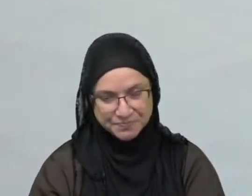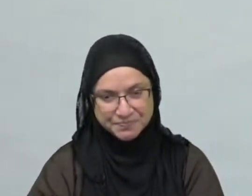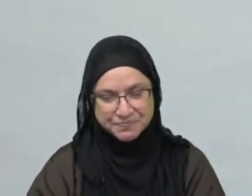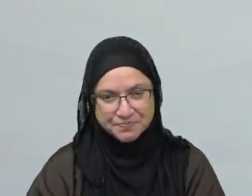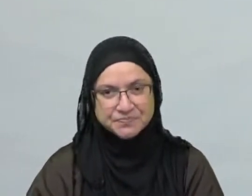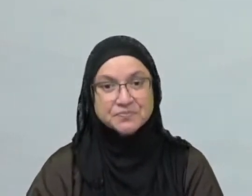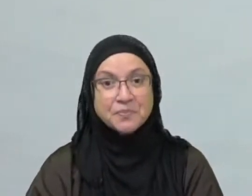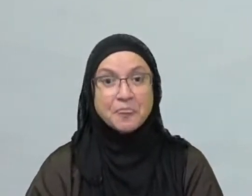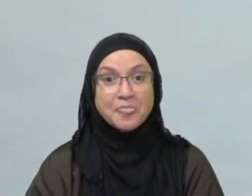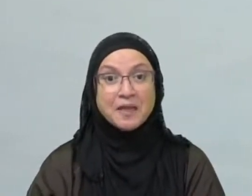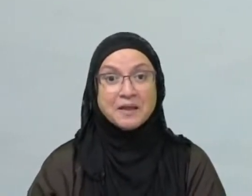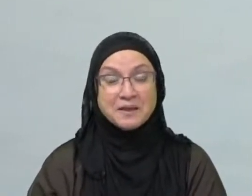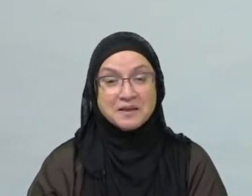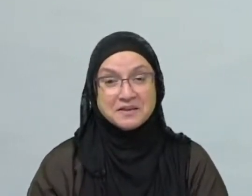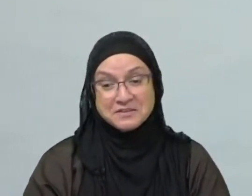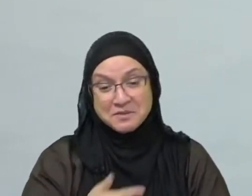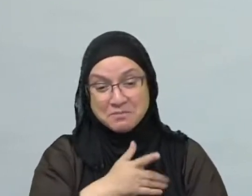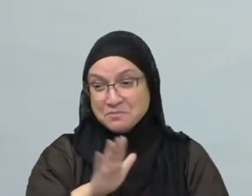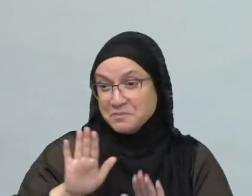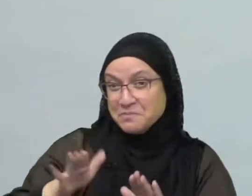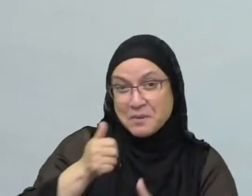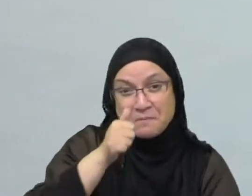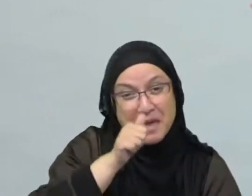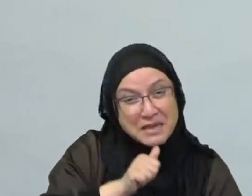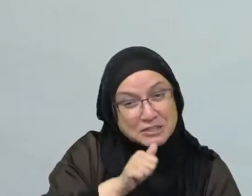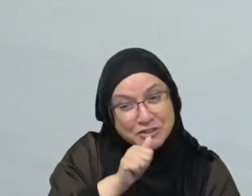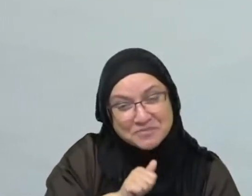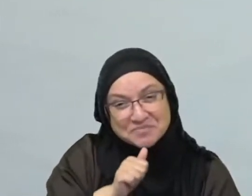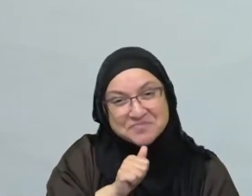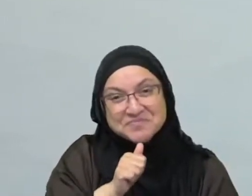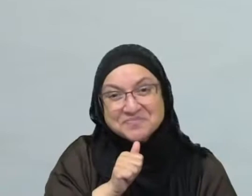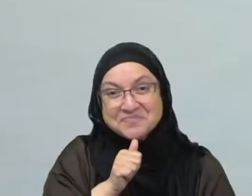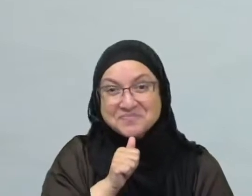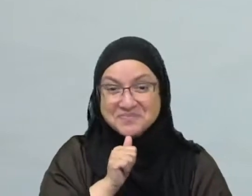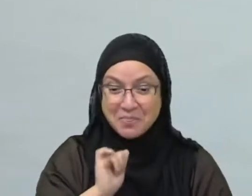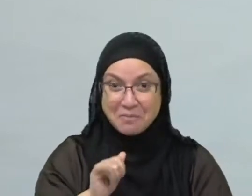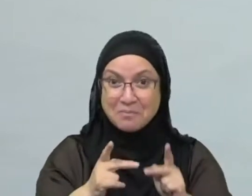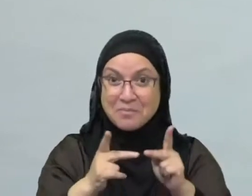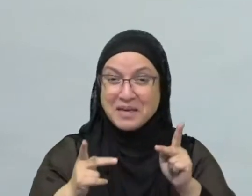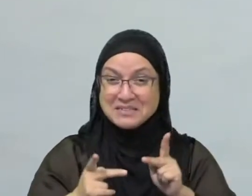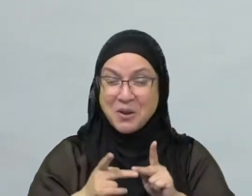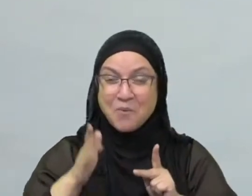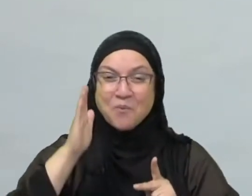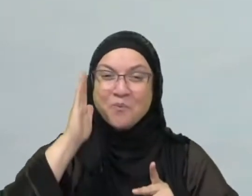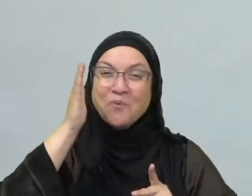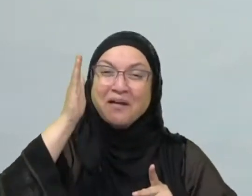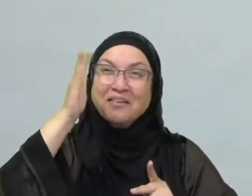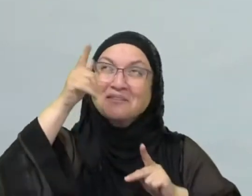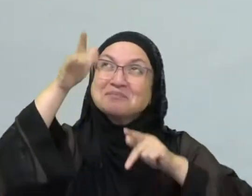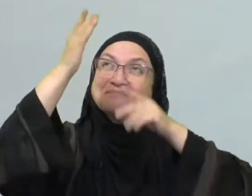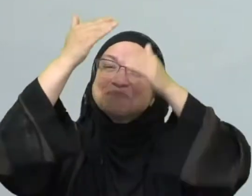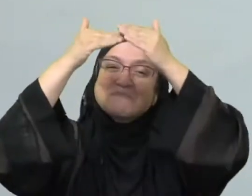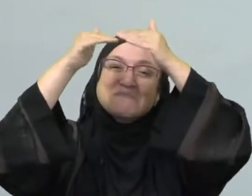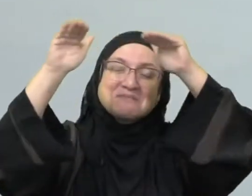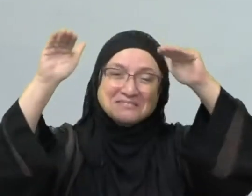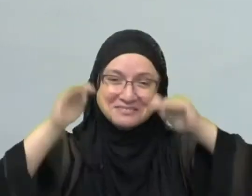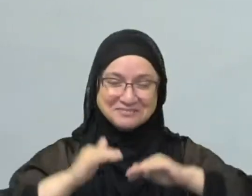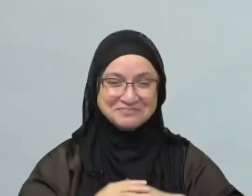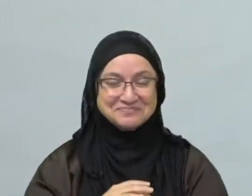is in paradise. But what was the first thing that came to her mind? Rabbi ibni li indaka baytan fil jannah. Oh Allah, all